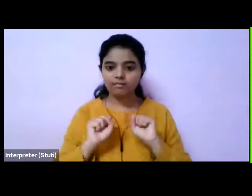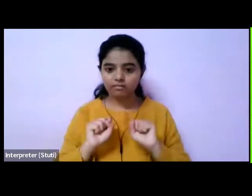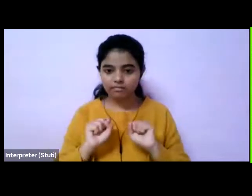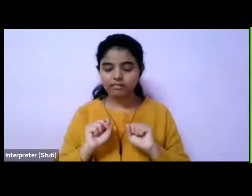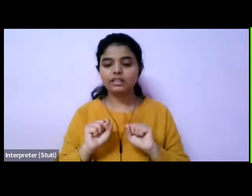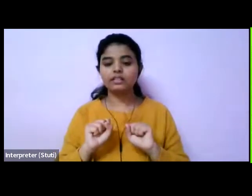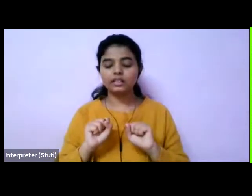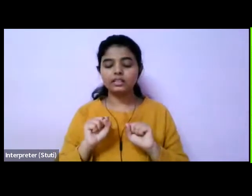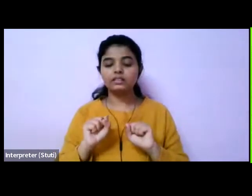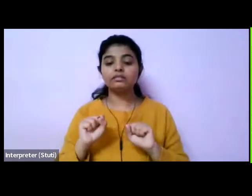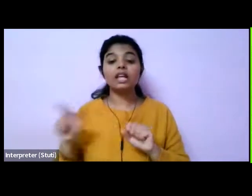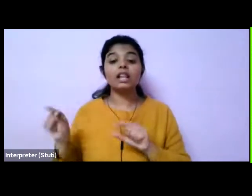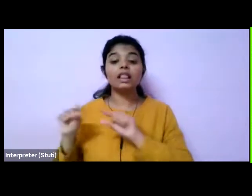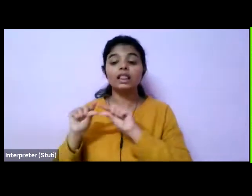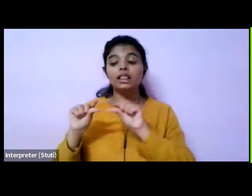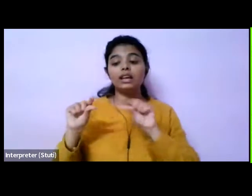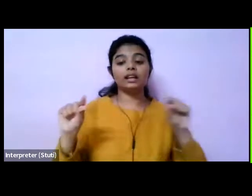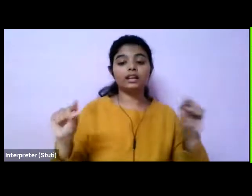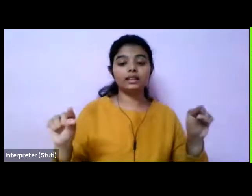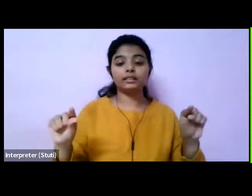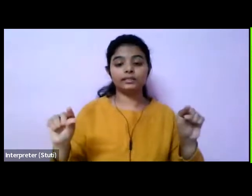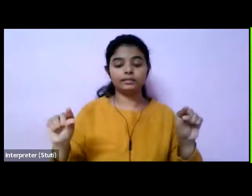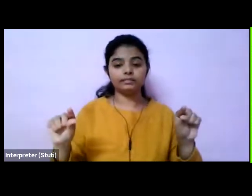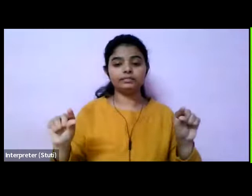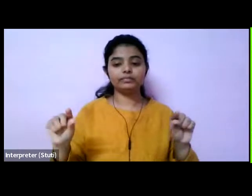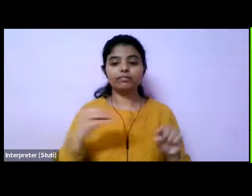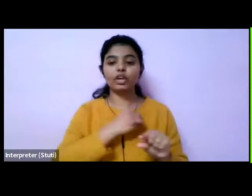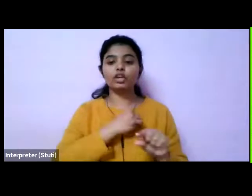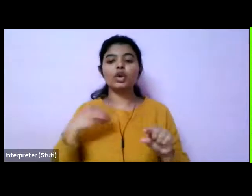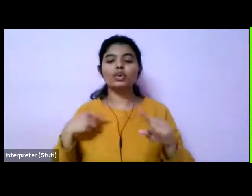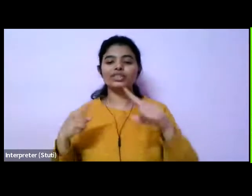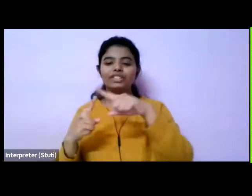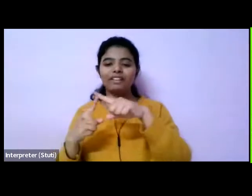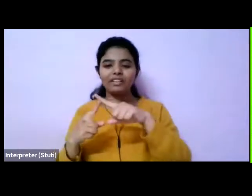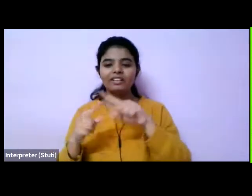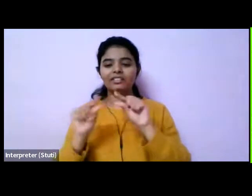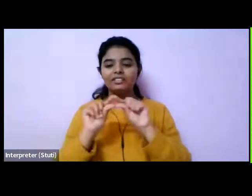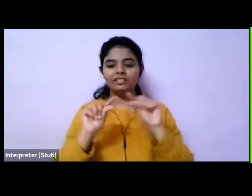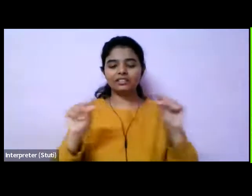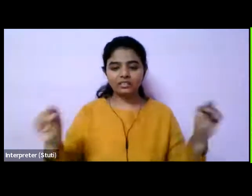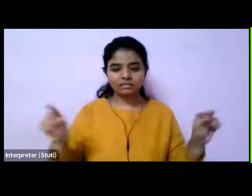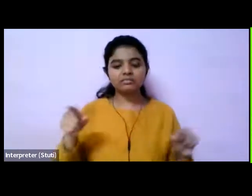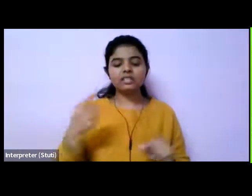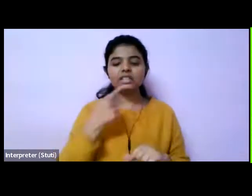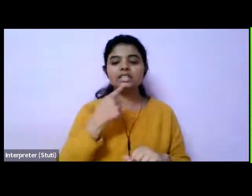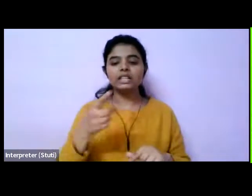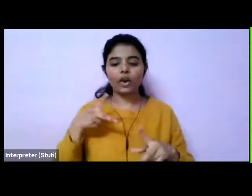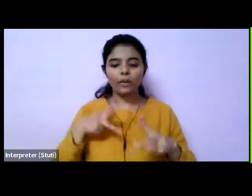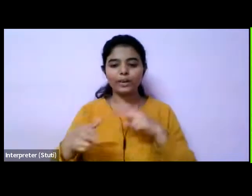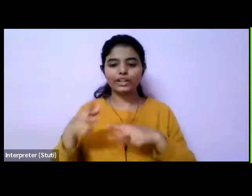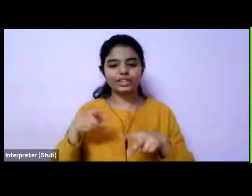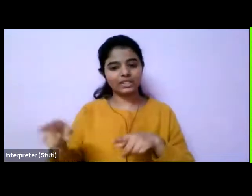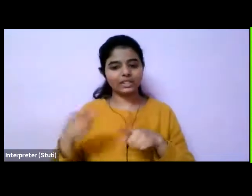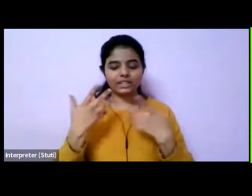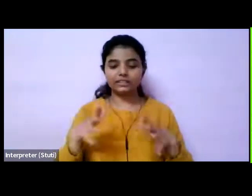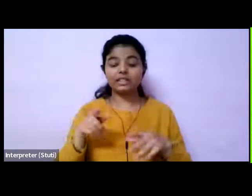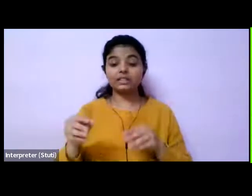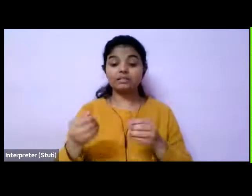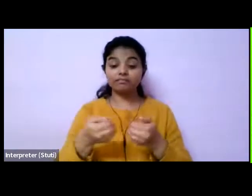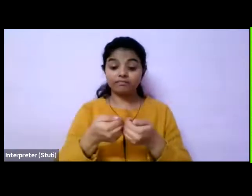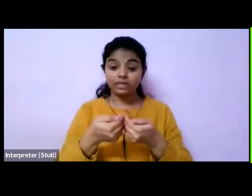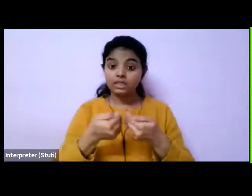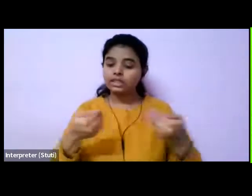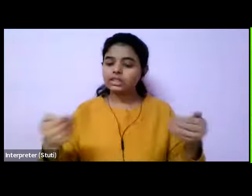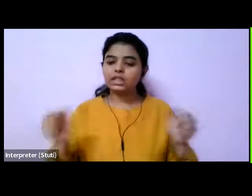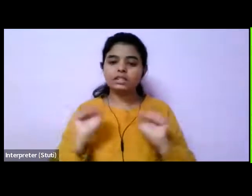the line that is uttered by Dr. Thakkar, who performed the operation. And he says, the separation itself was